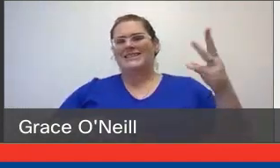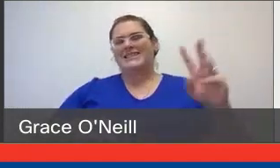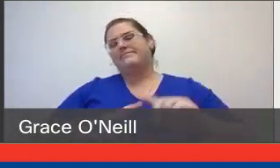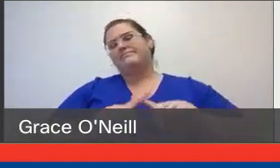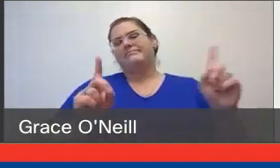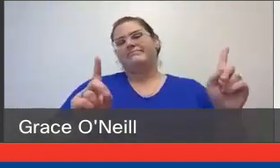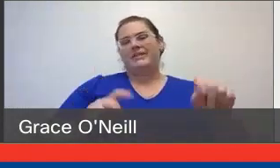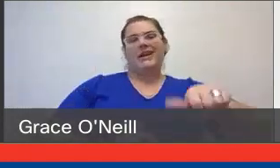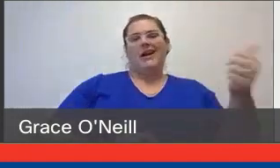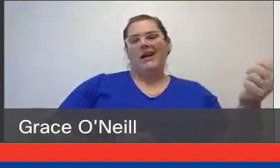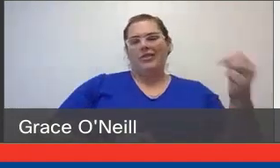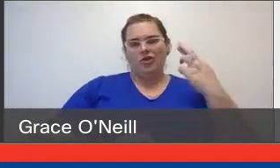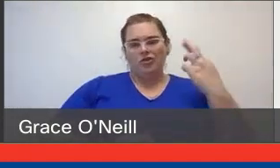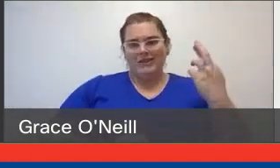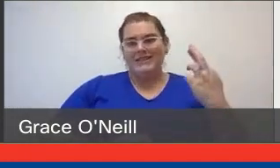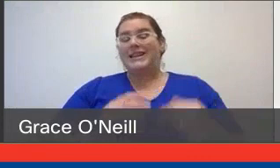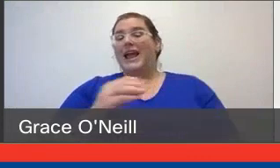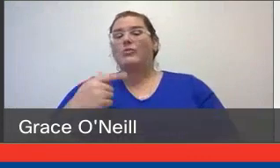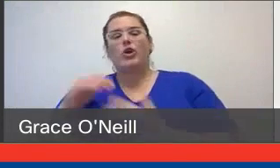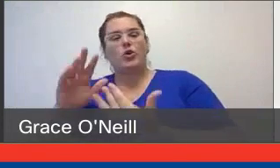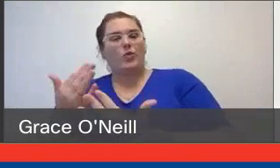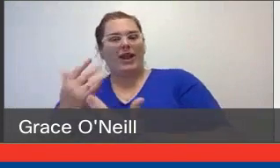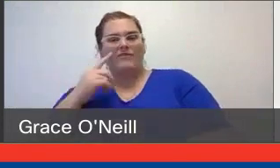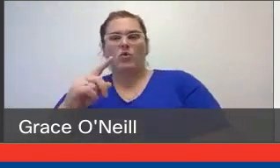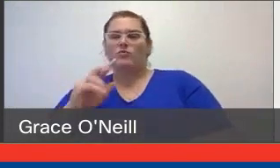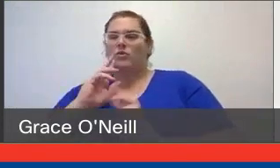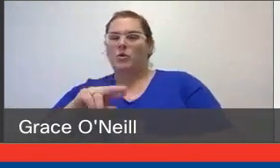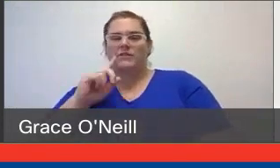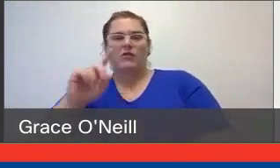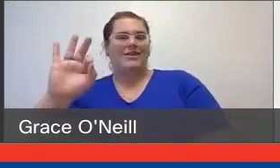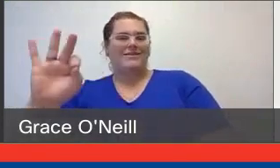confirmation from OCME regarding the cause of death.